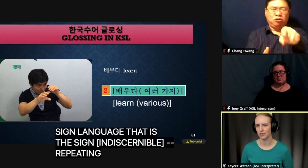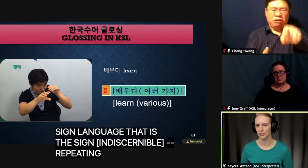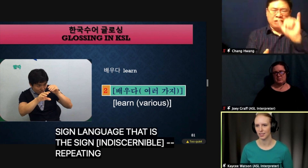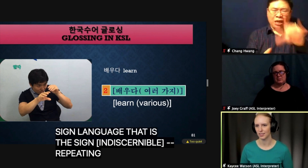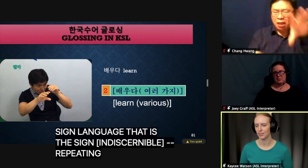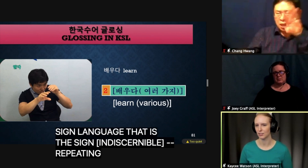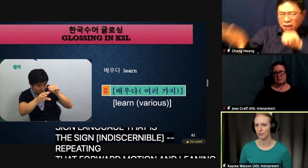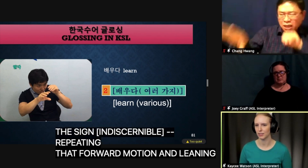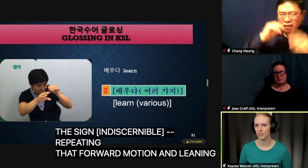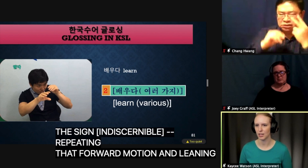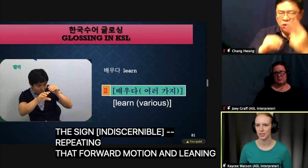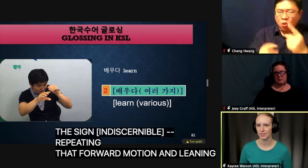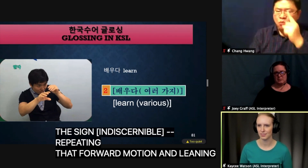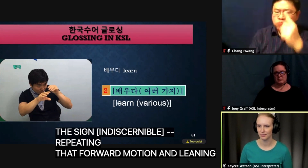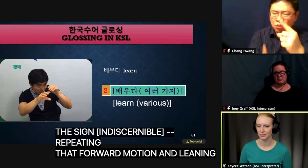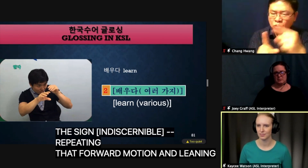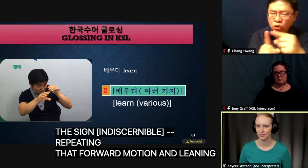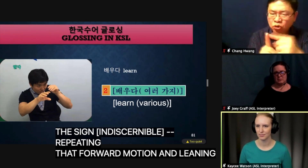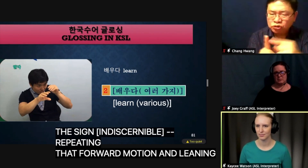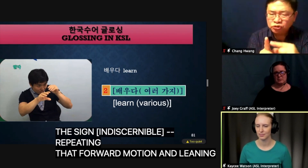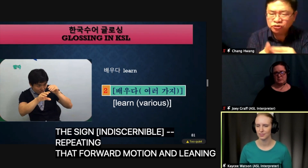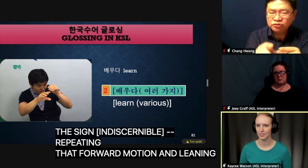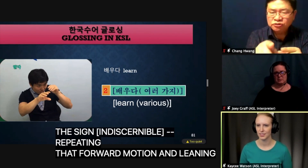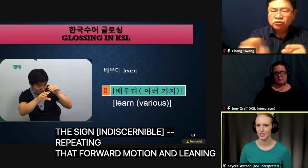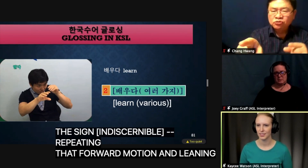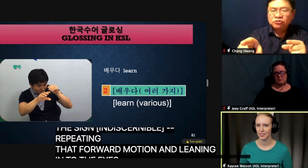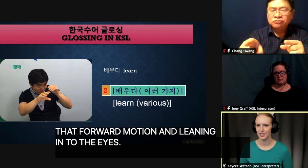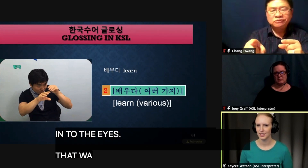That a person is learning and they're learning various topics.